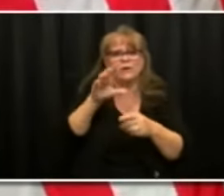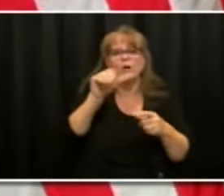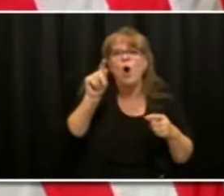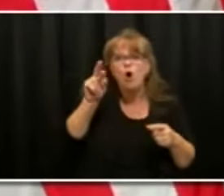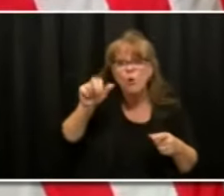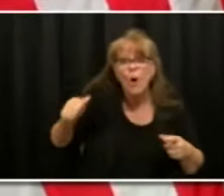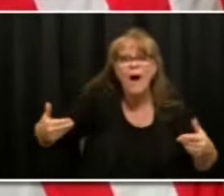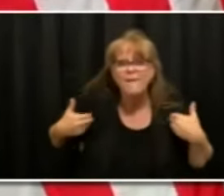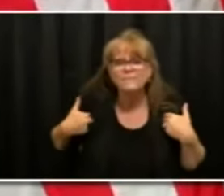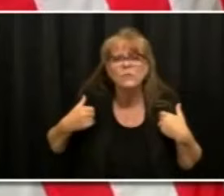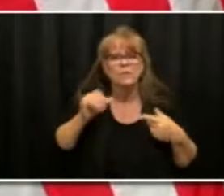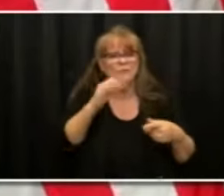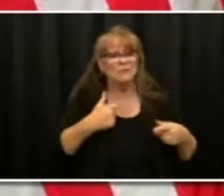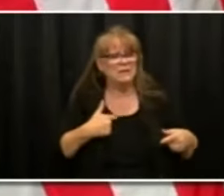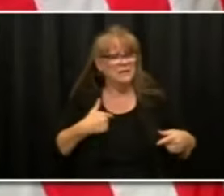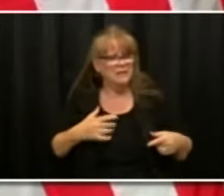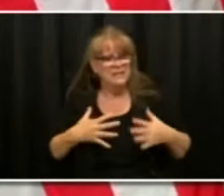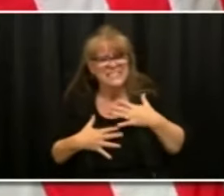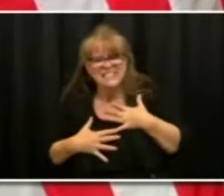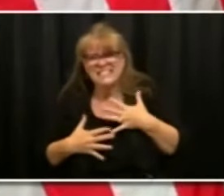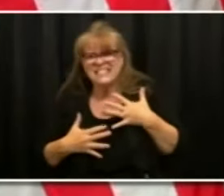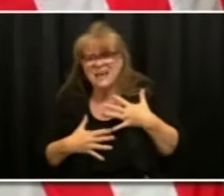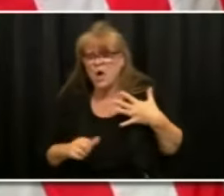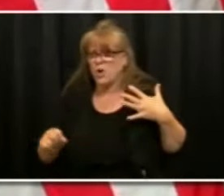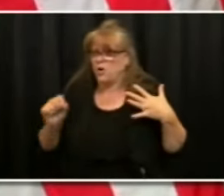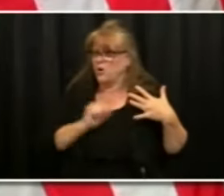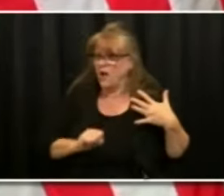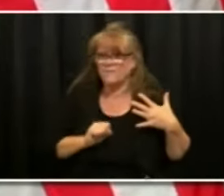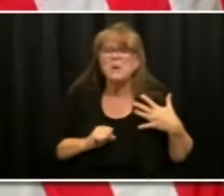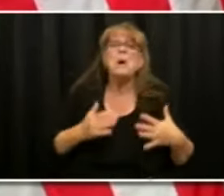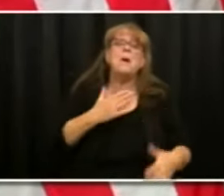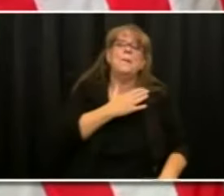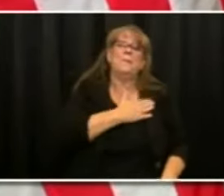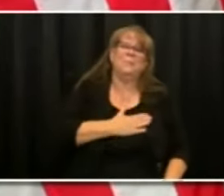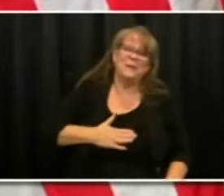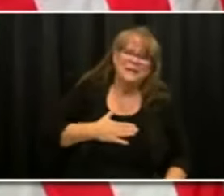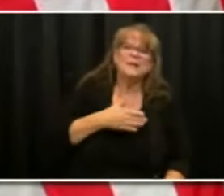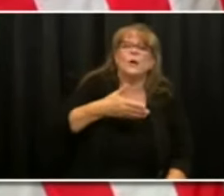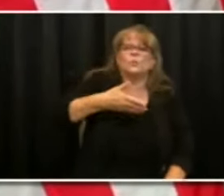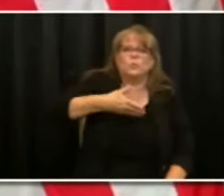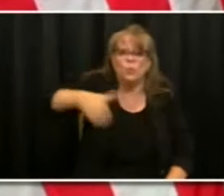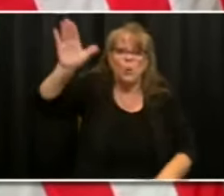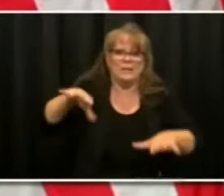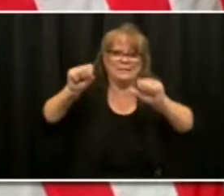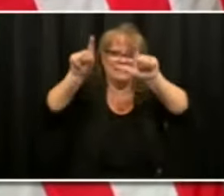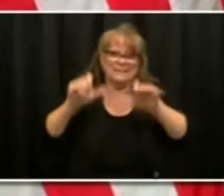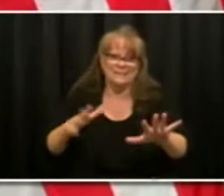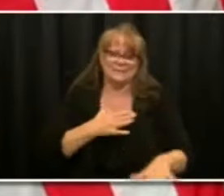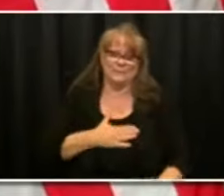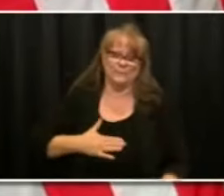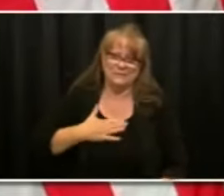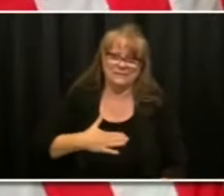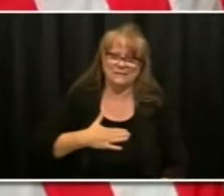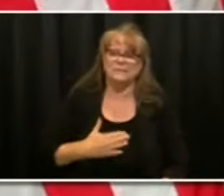tested. So we have this system where we work on addressing